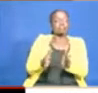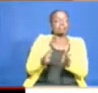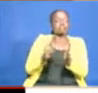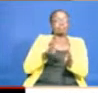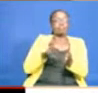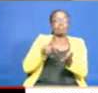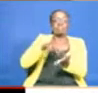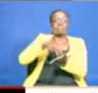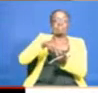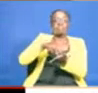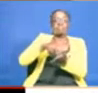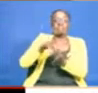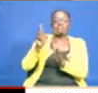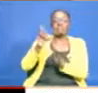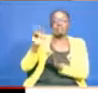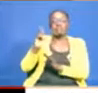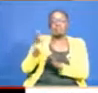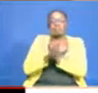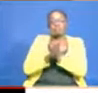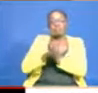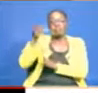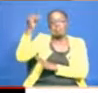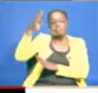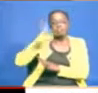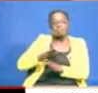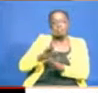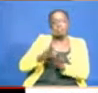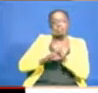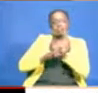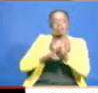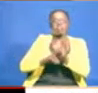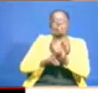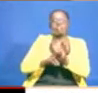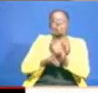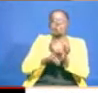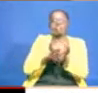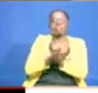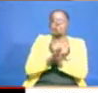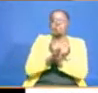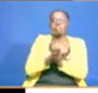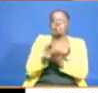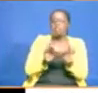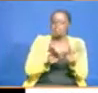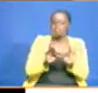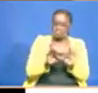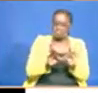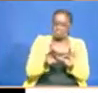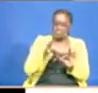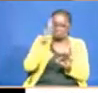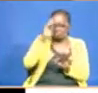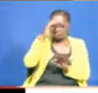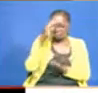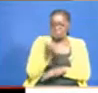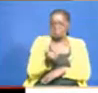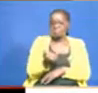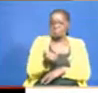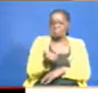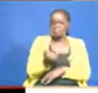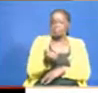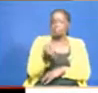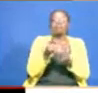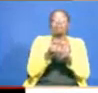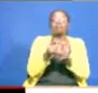I was inspired to go for the Women Rep seat. If I may explain in very few words,